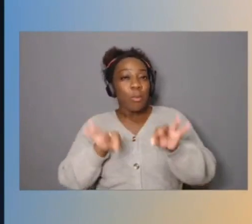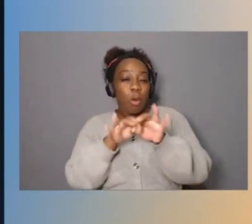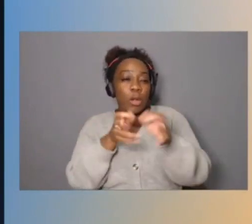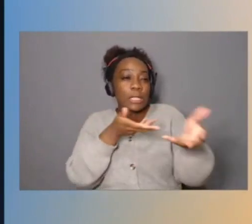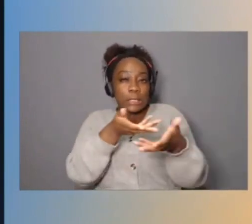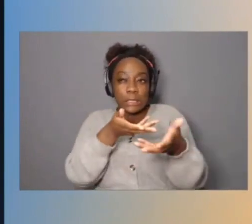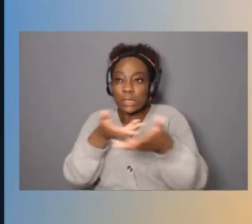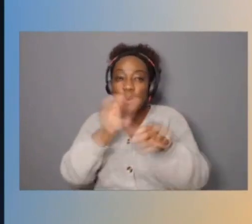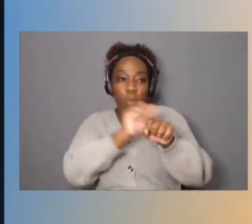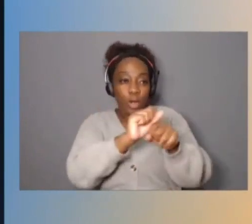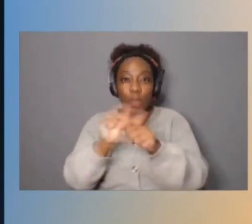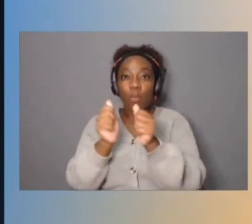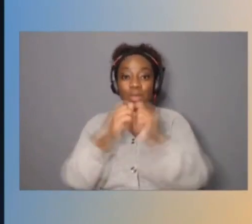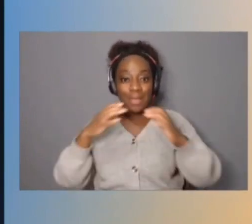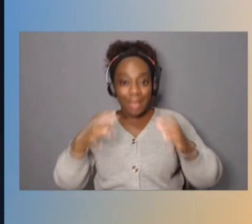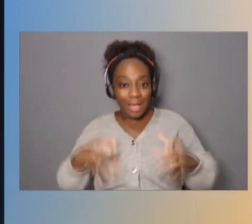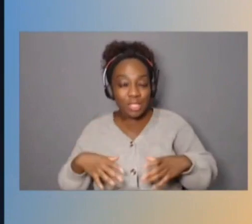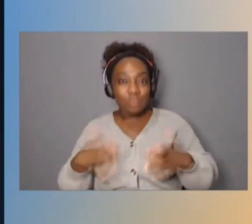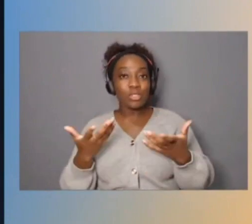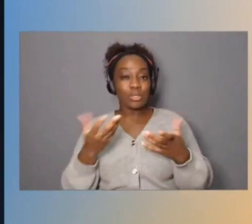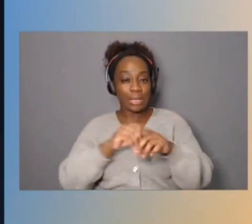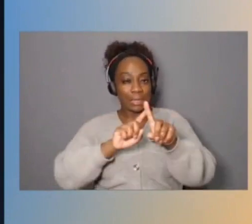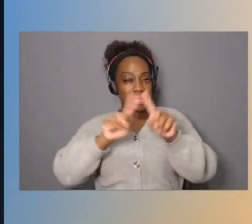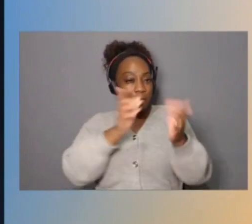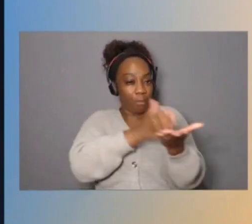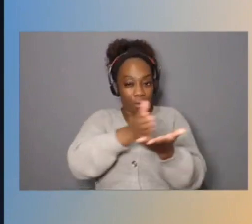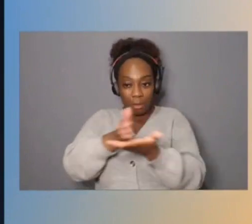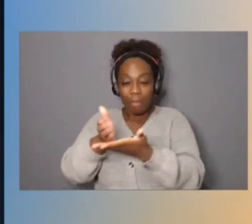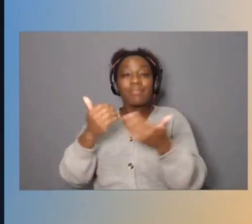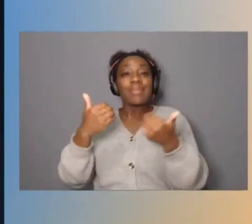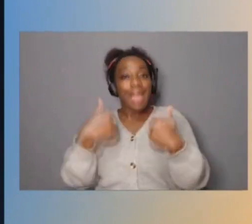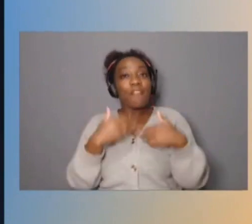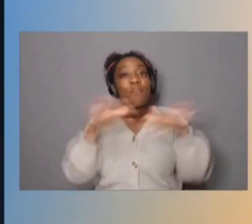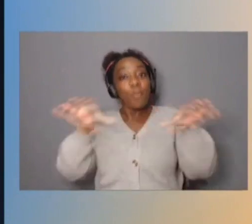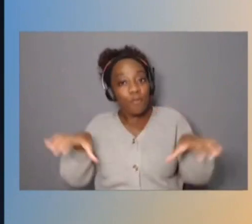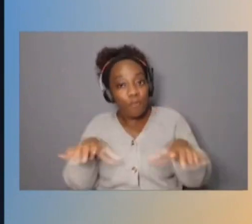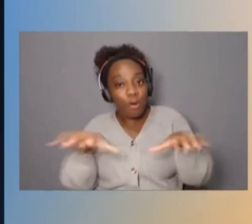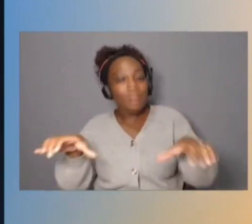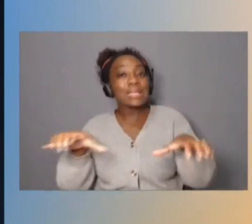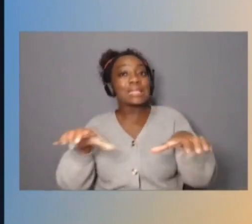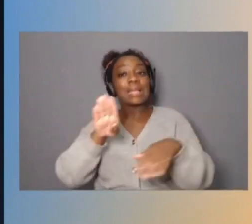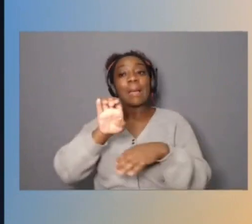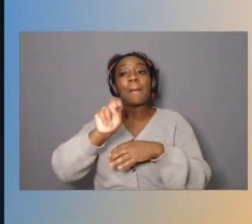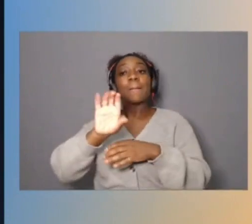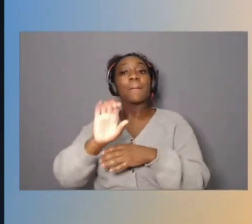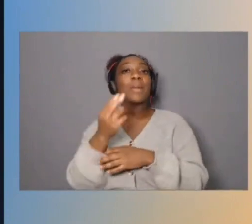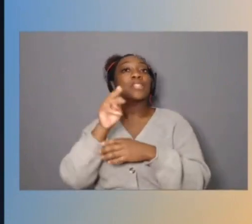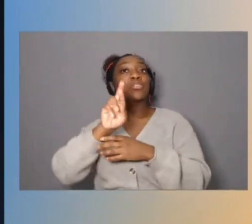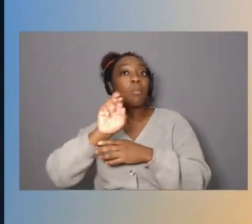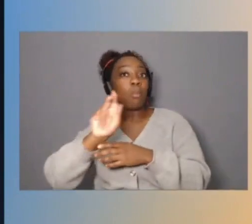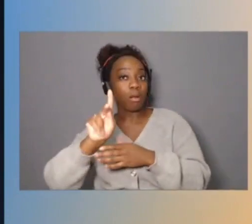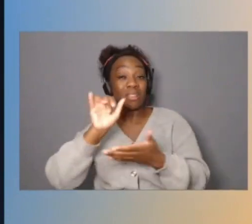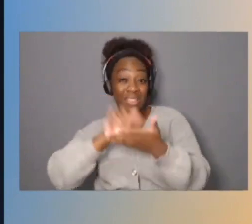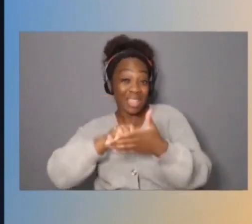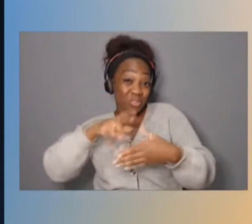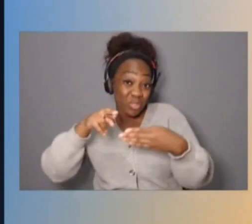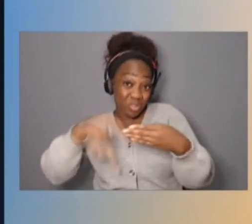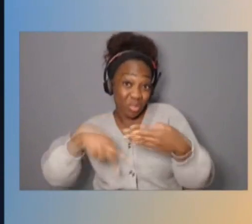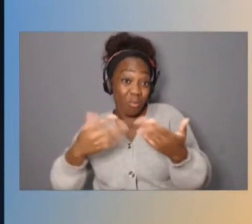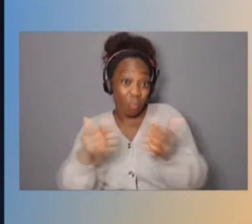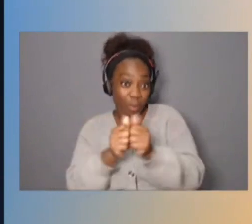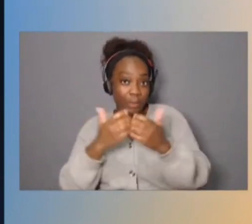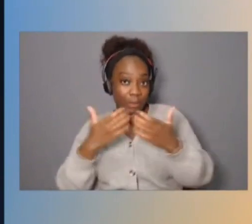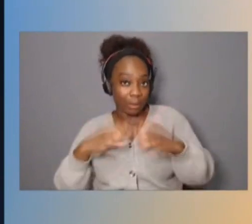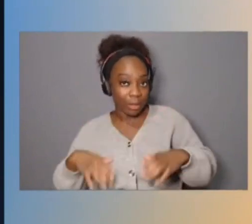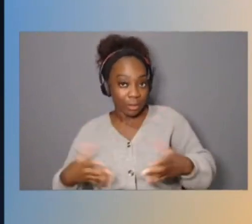this domain and has some performance benchmarks as a result and experiences with the customers. Yeah, exactly. I guess before going into